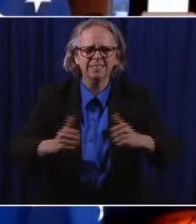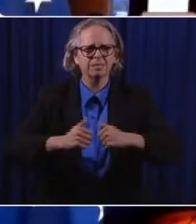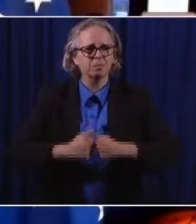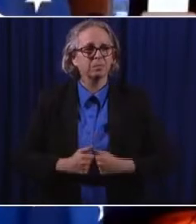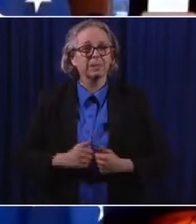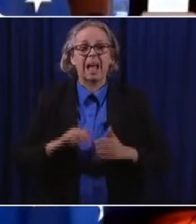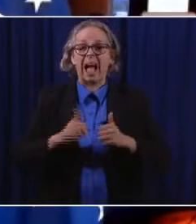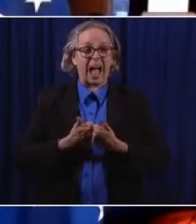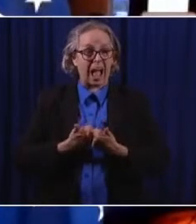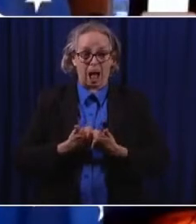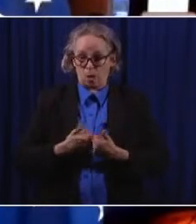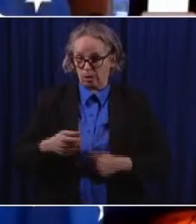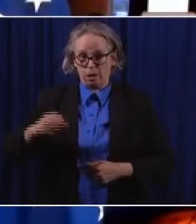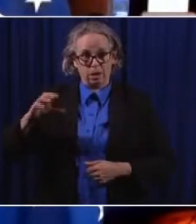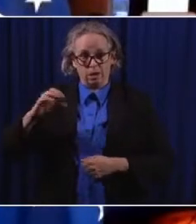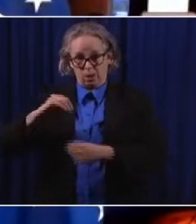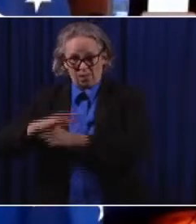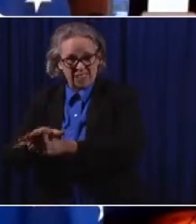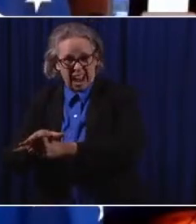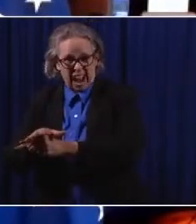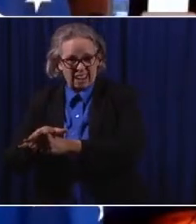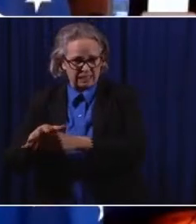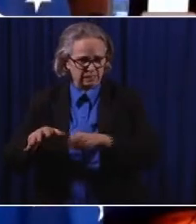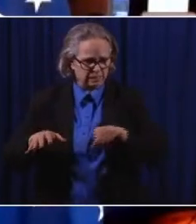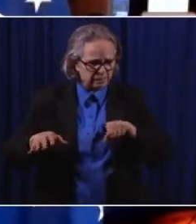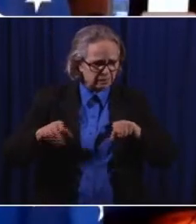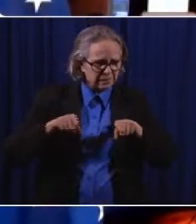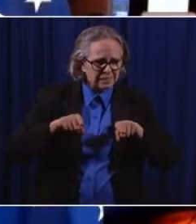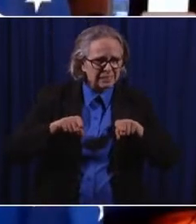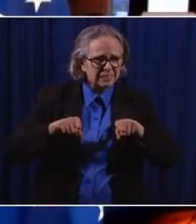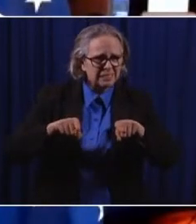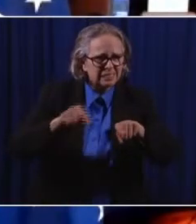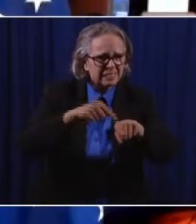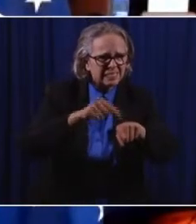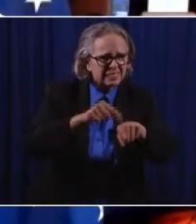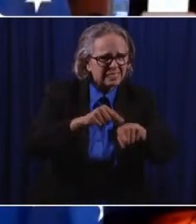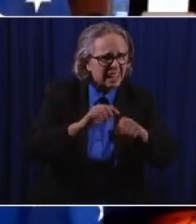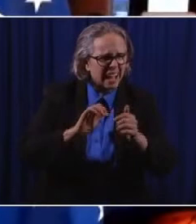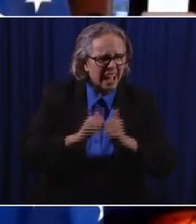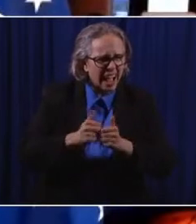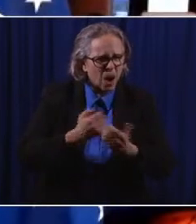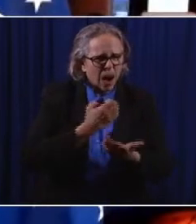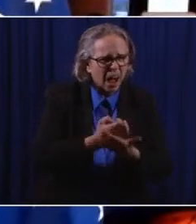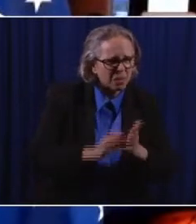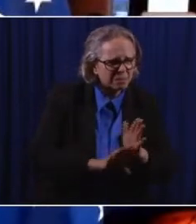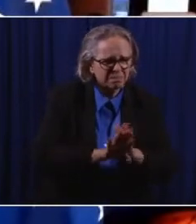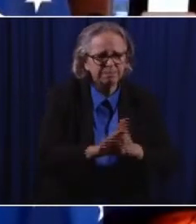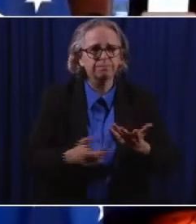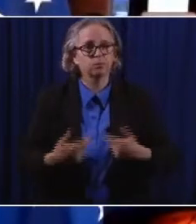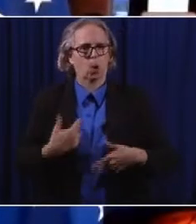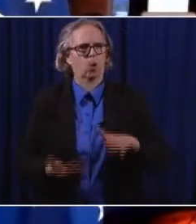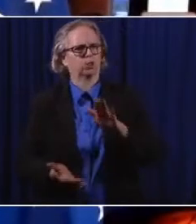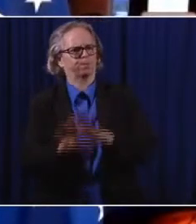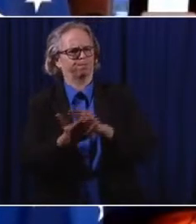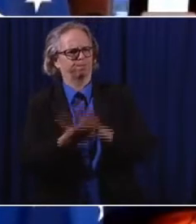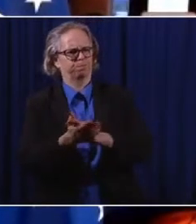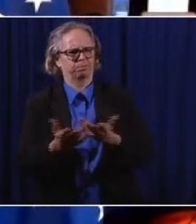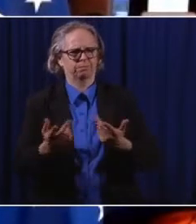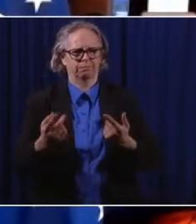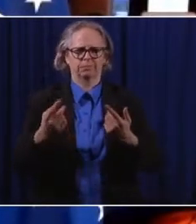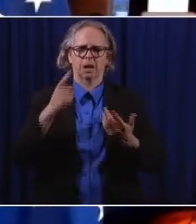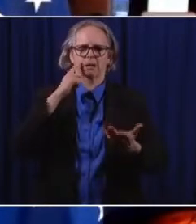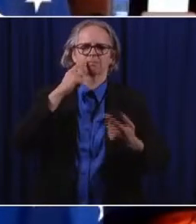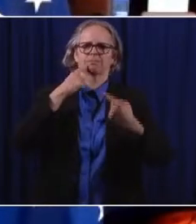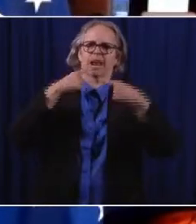as well as we can. Today, I want to highlight an announcement that's being made by the